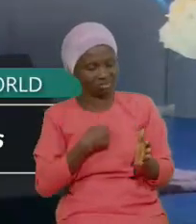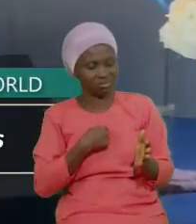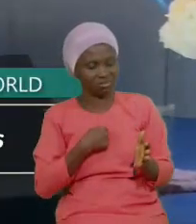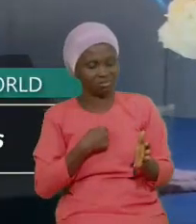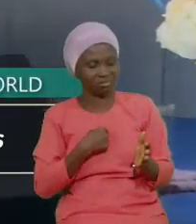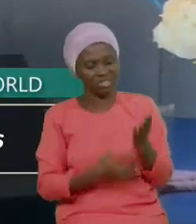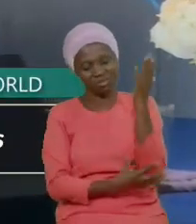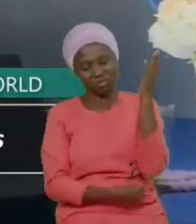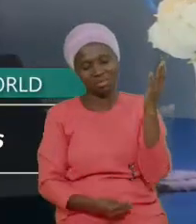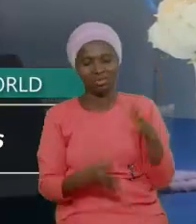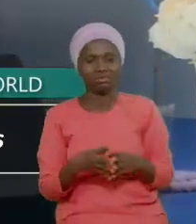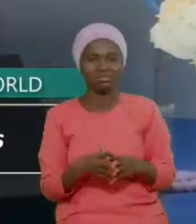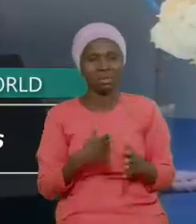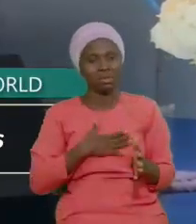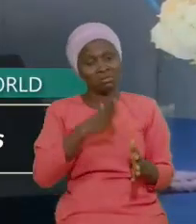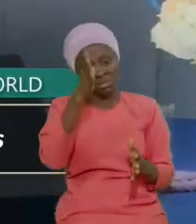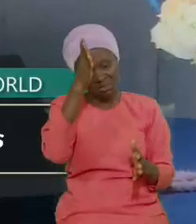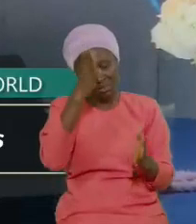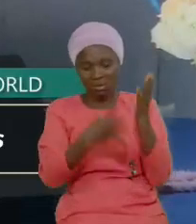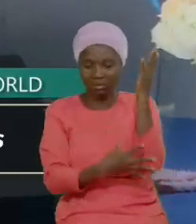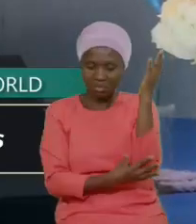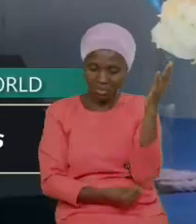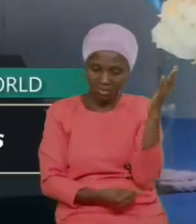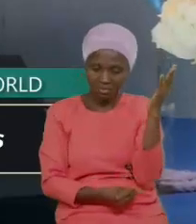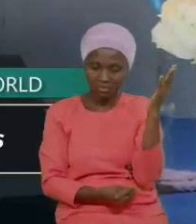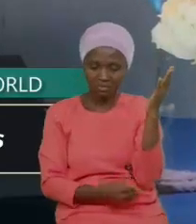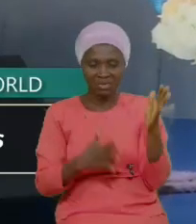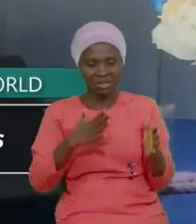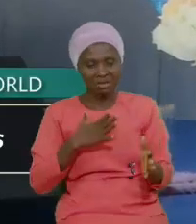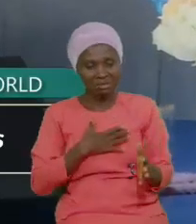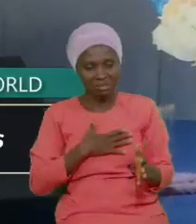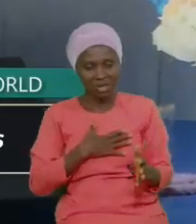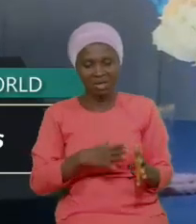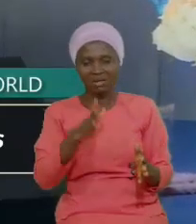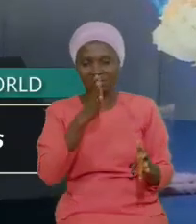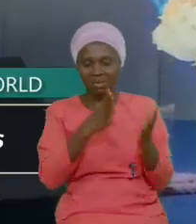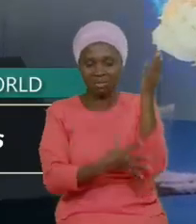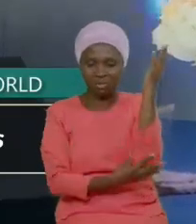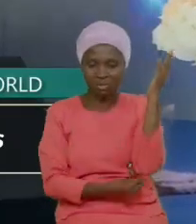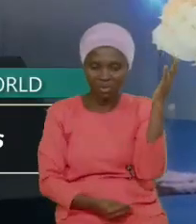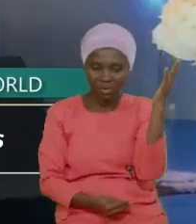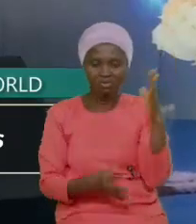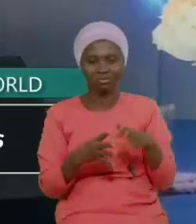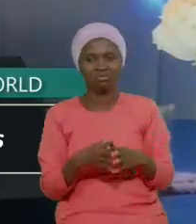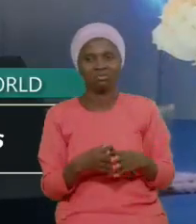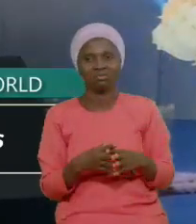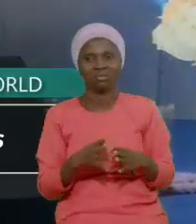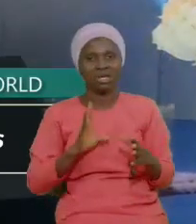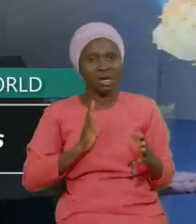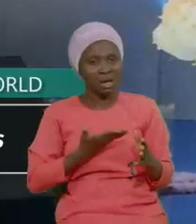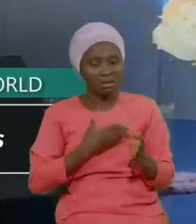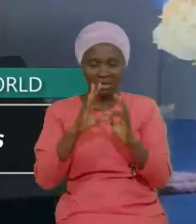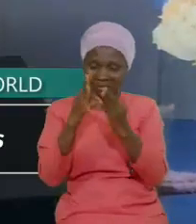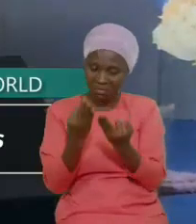My father is poor. Mama is poor. Our family